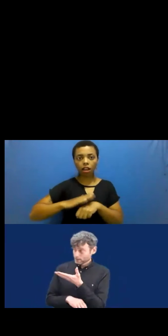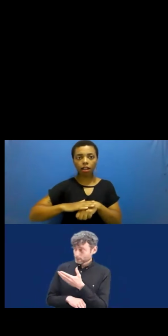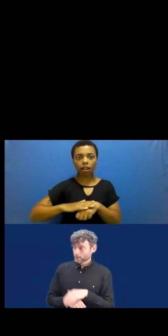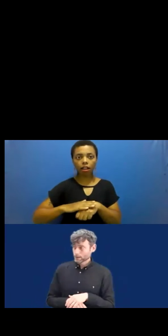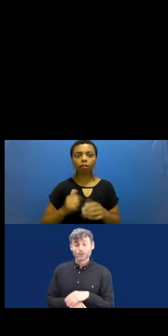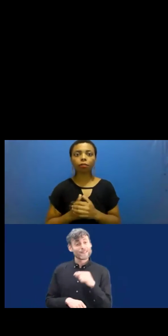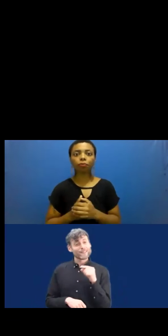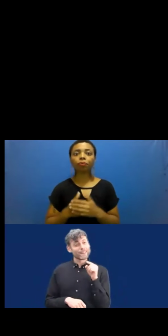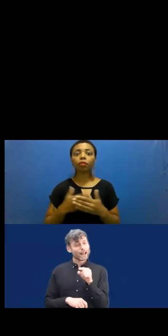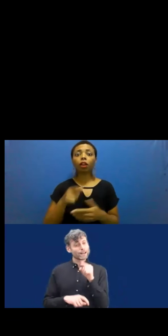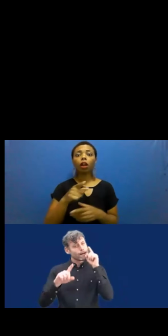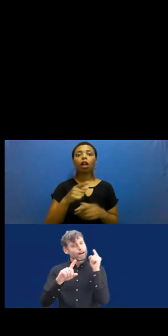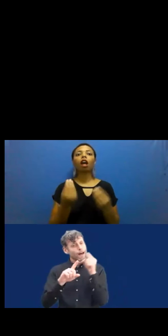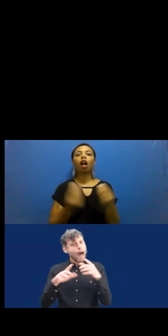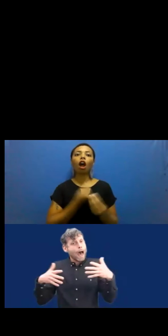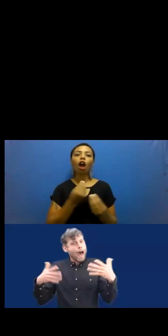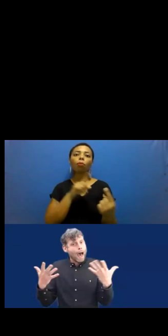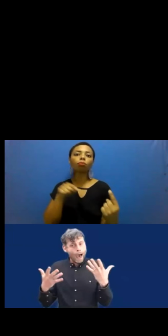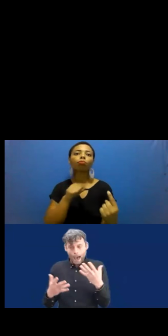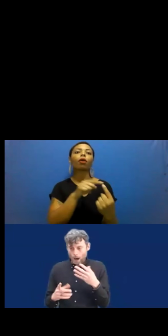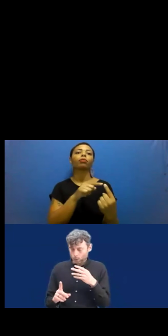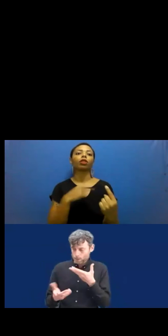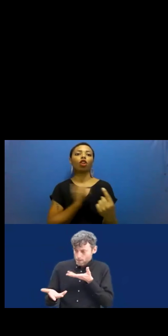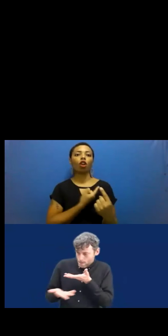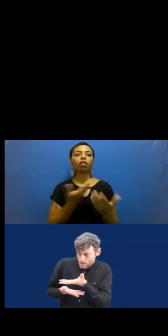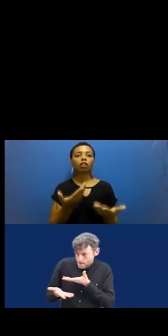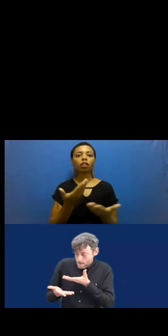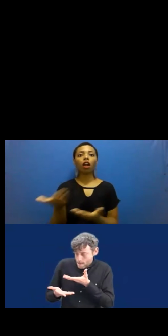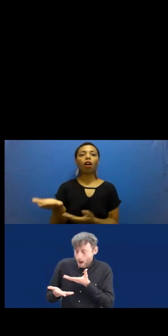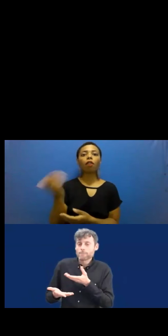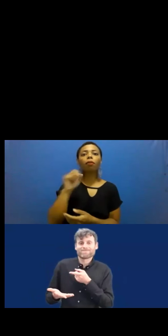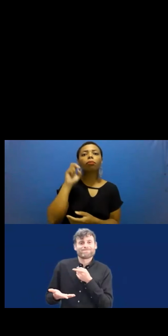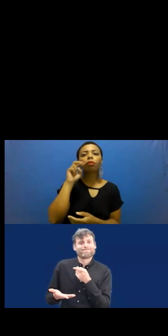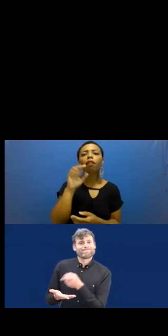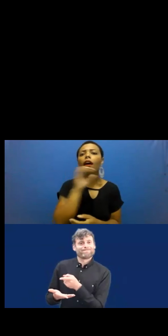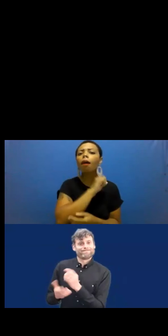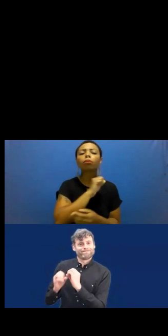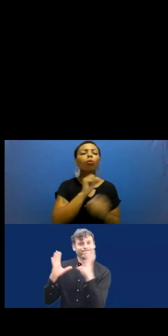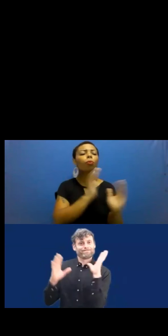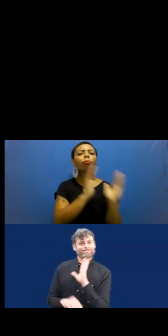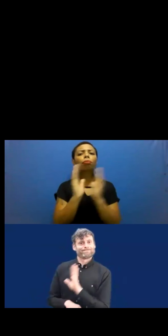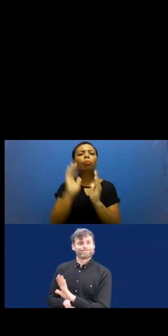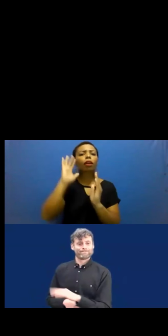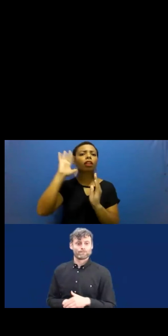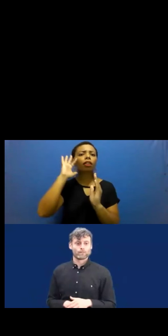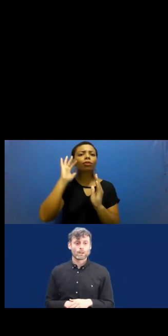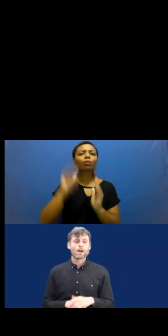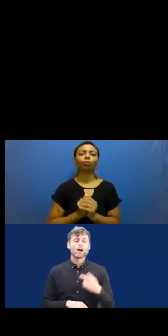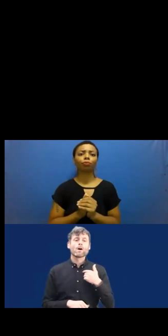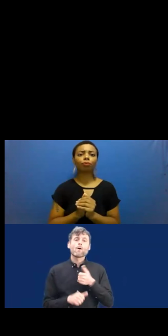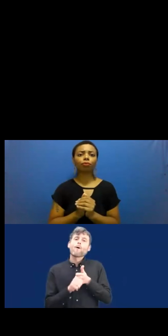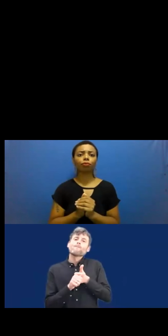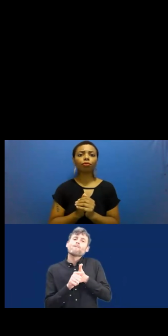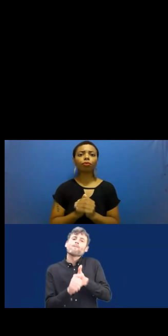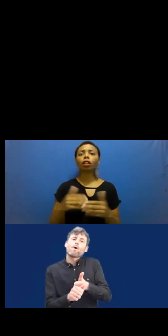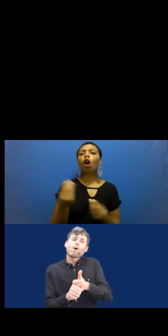goal. Let's have a close look at the theoretical frame. So one is Bourdieu's theory of